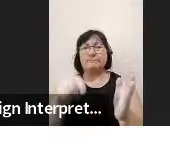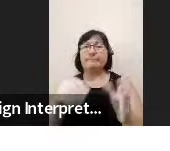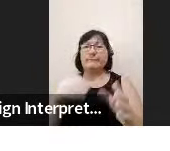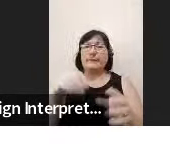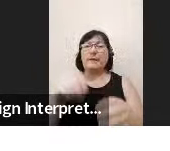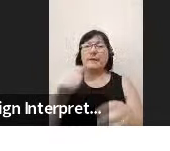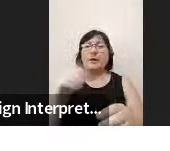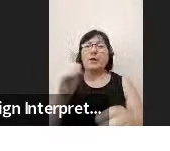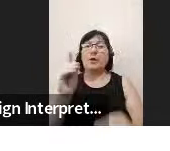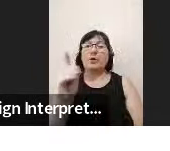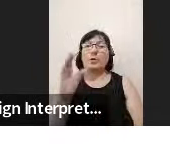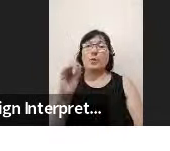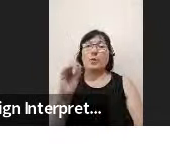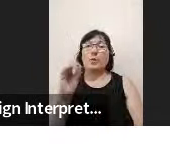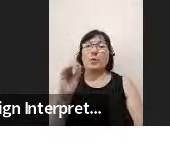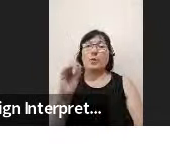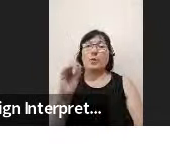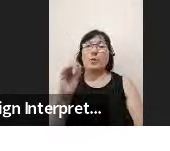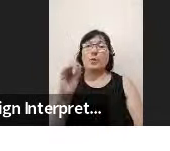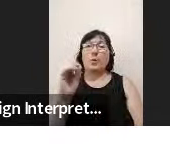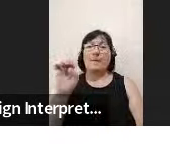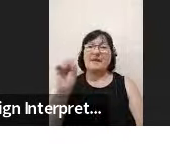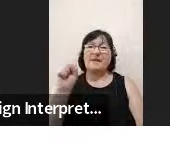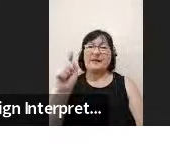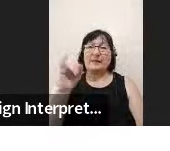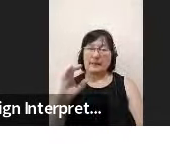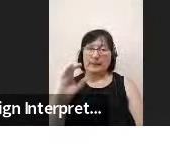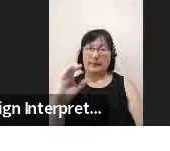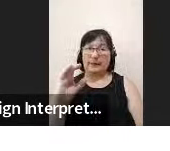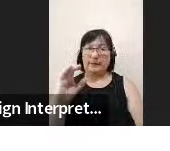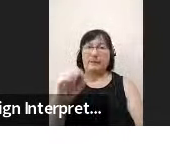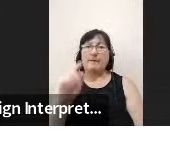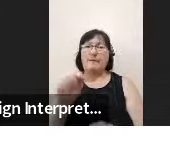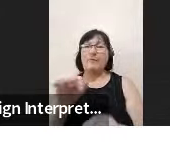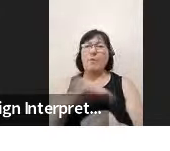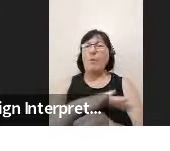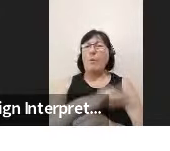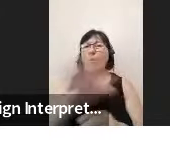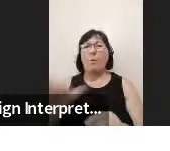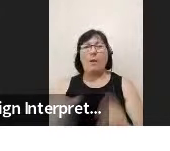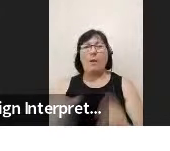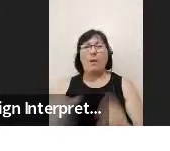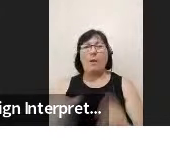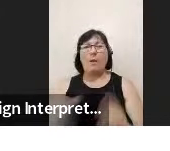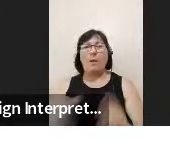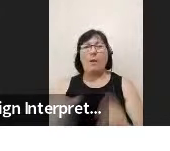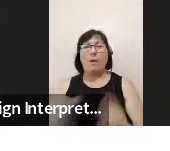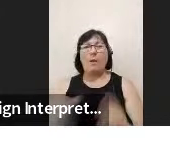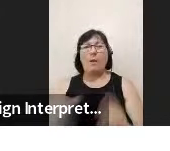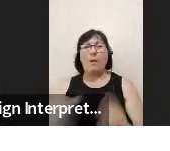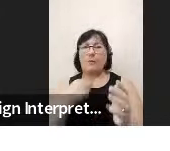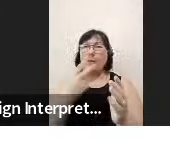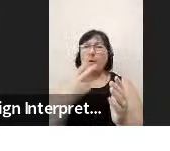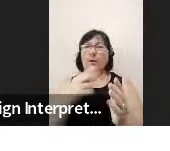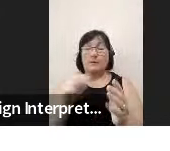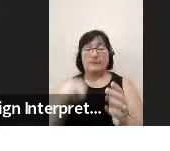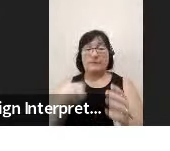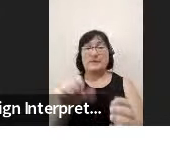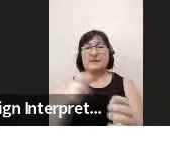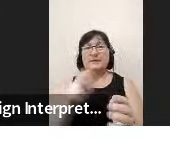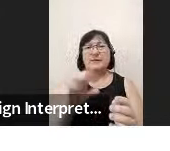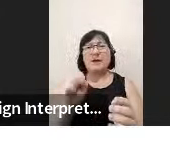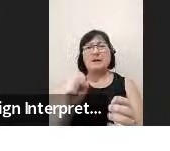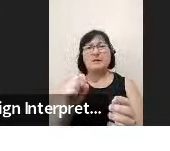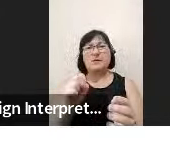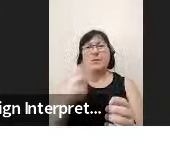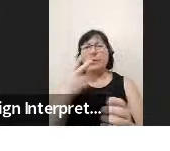that cuts across all tax types. So in SARS, we look at all tax types and we look at your compliance in